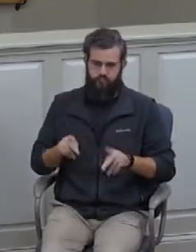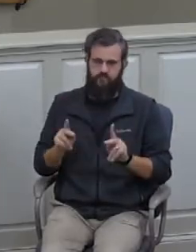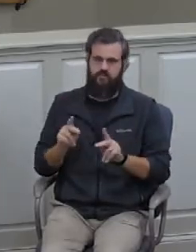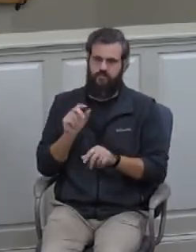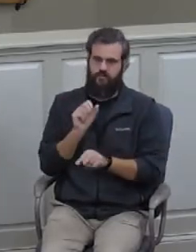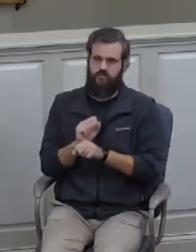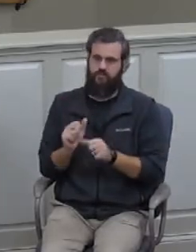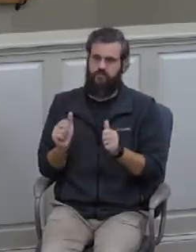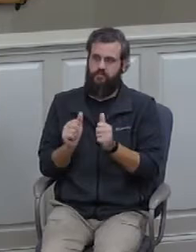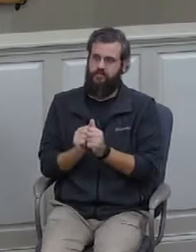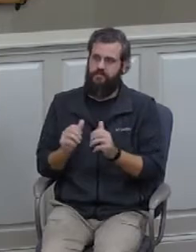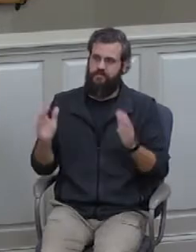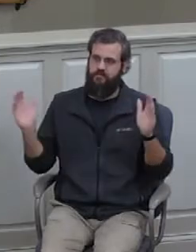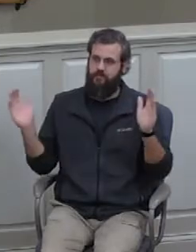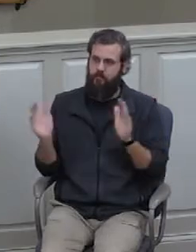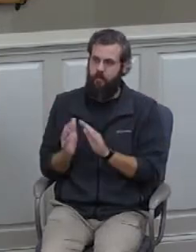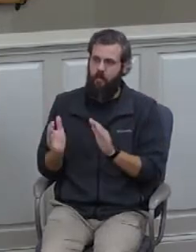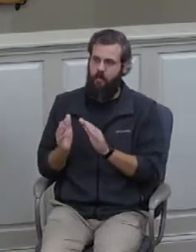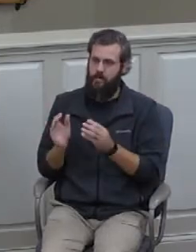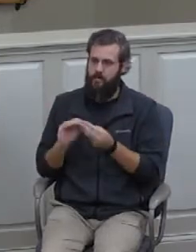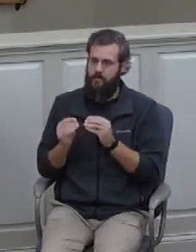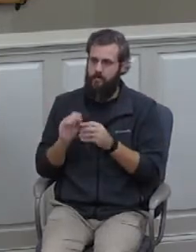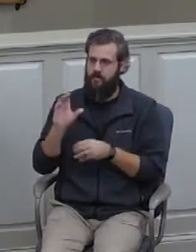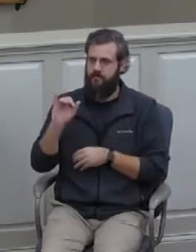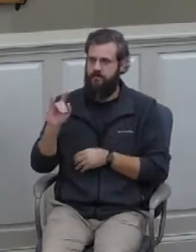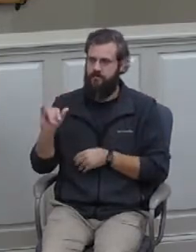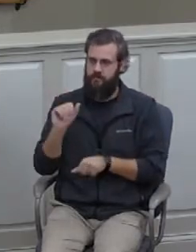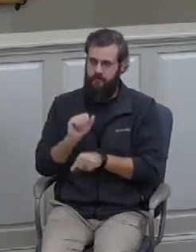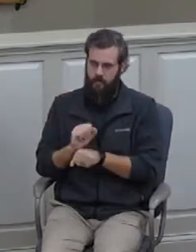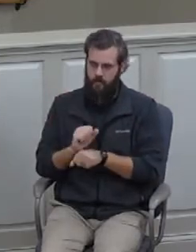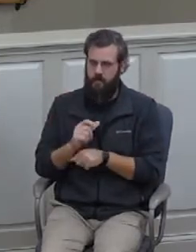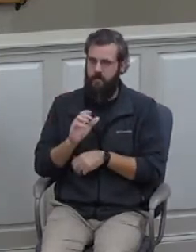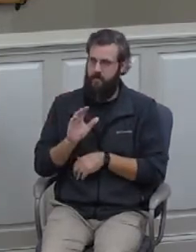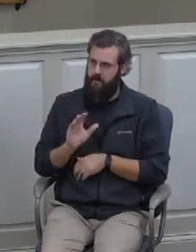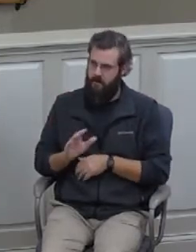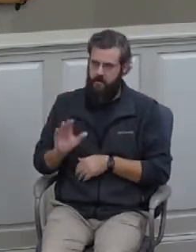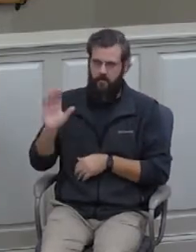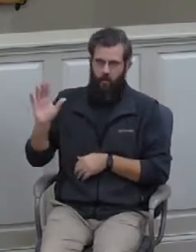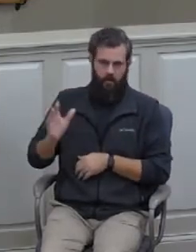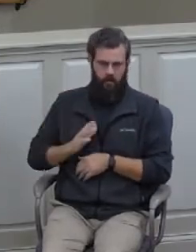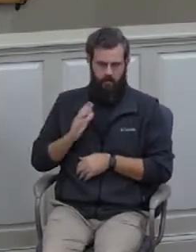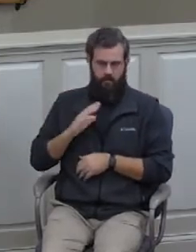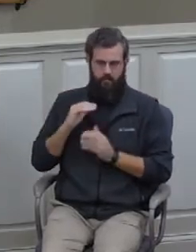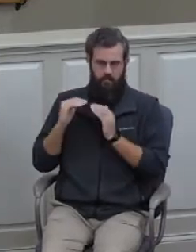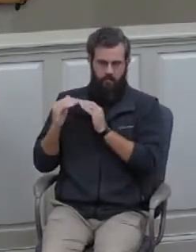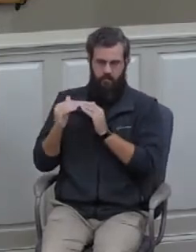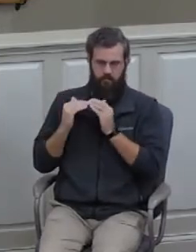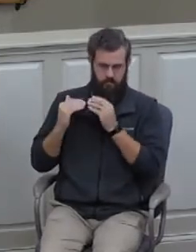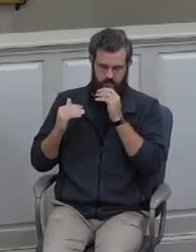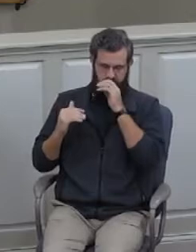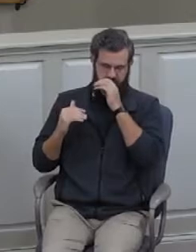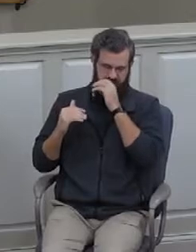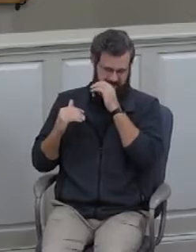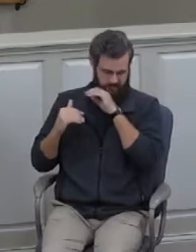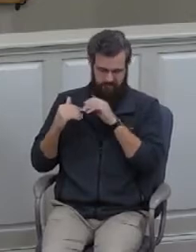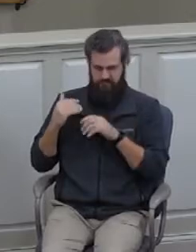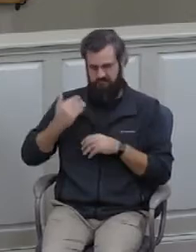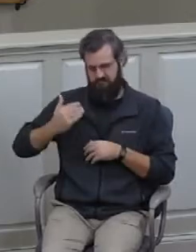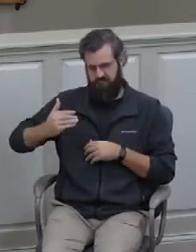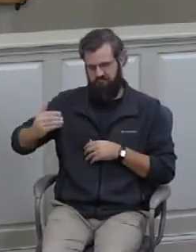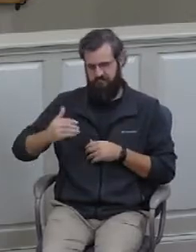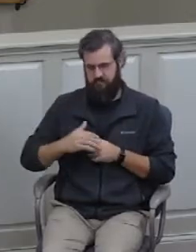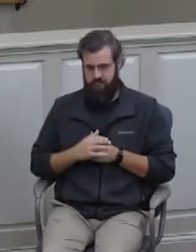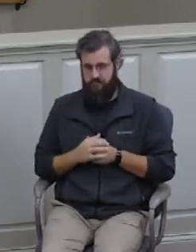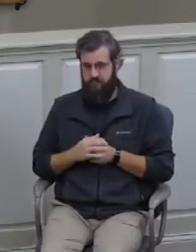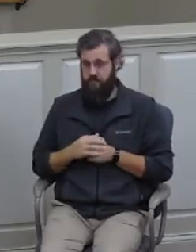with a small number of city employees and, of course, your distinguished colleagues on a regular basis. But